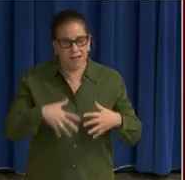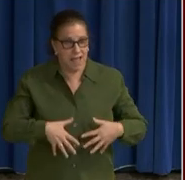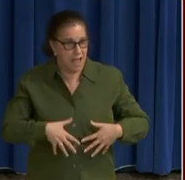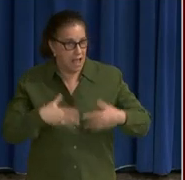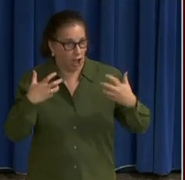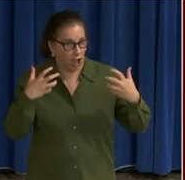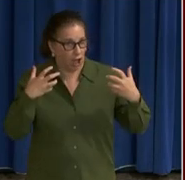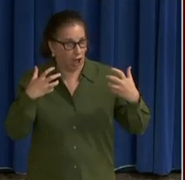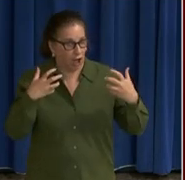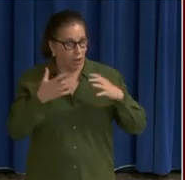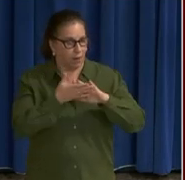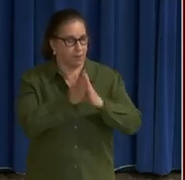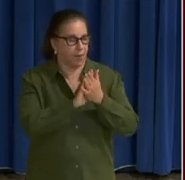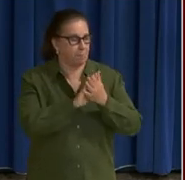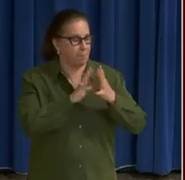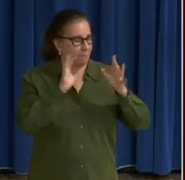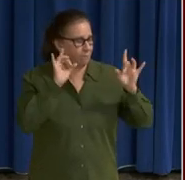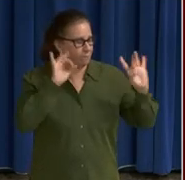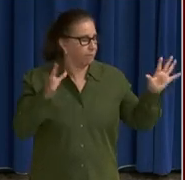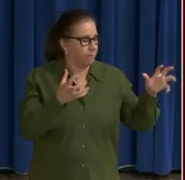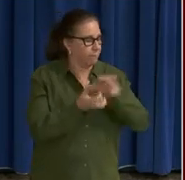turn to the chief.